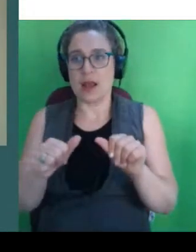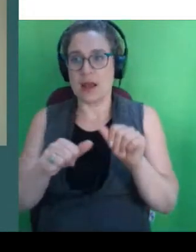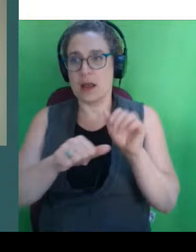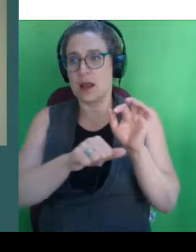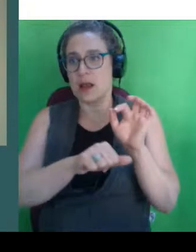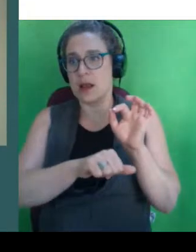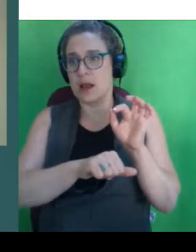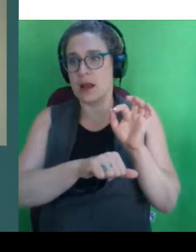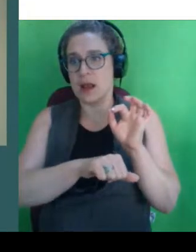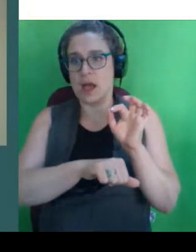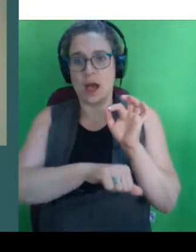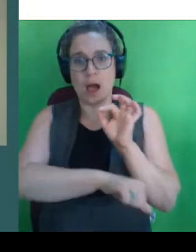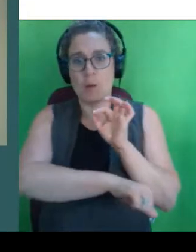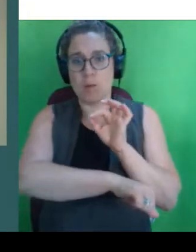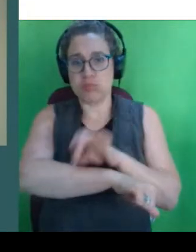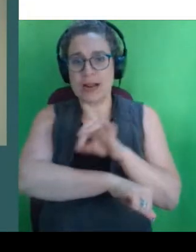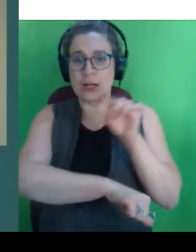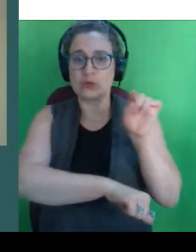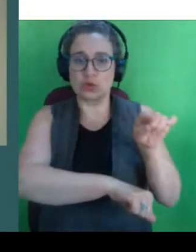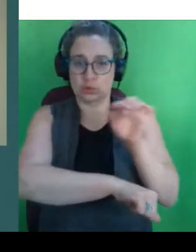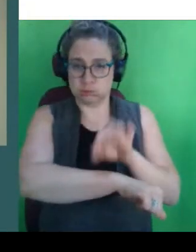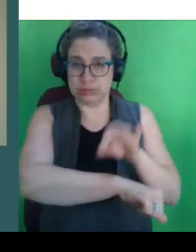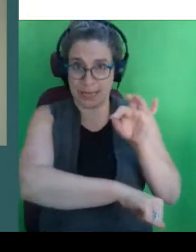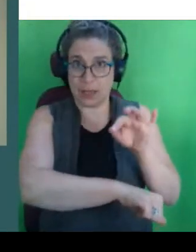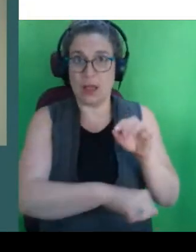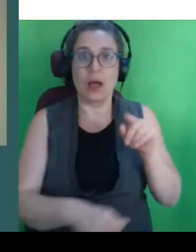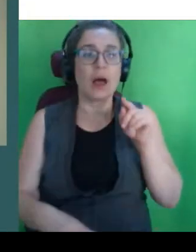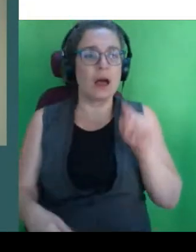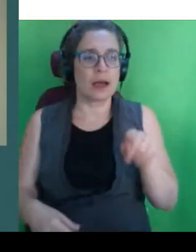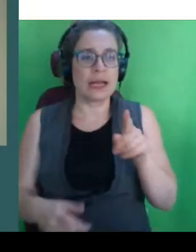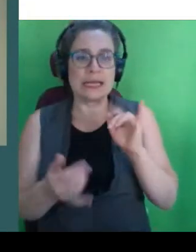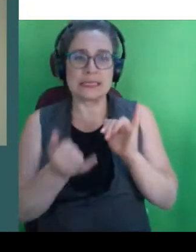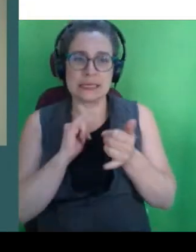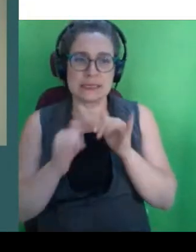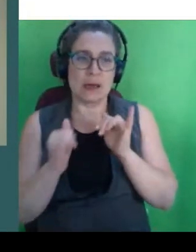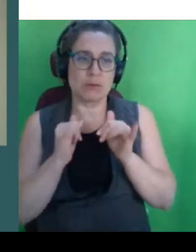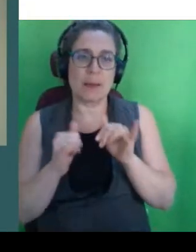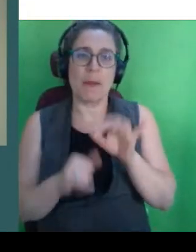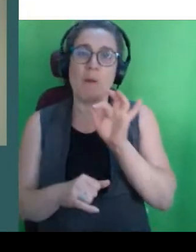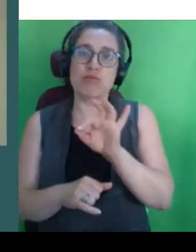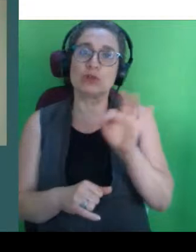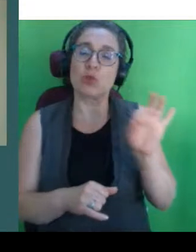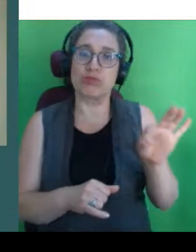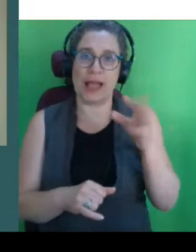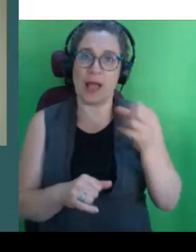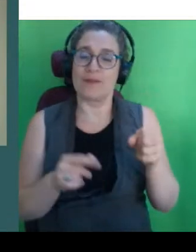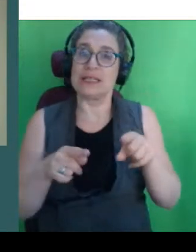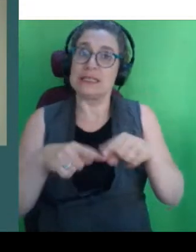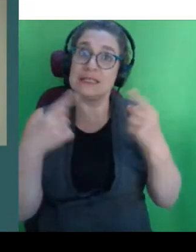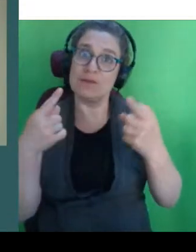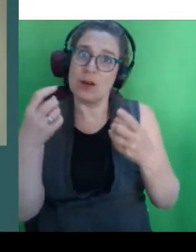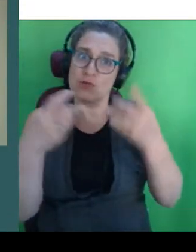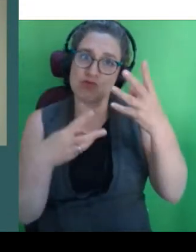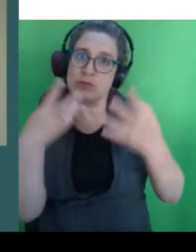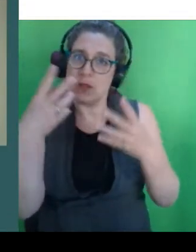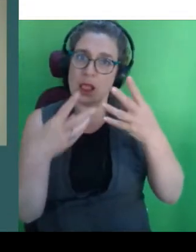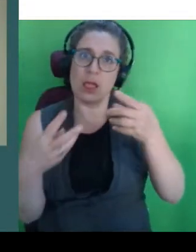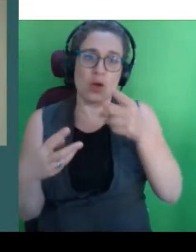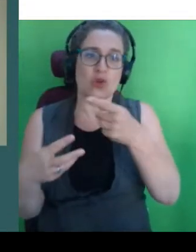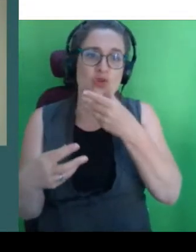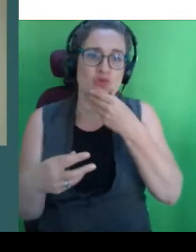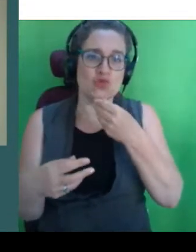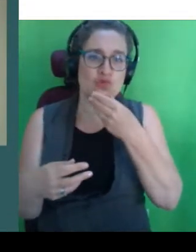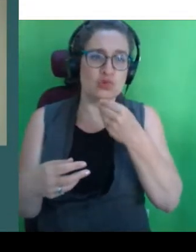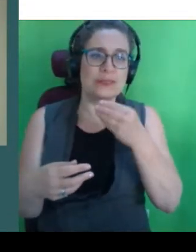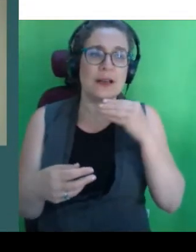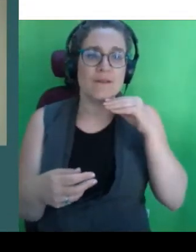There's 2 questions here. One is saying sometimes prick to prick produce a different result when you use the fresh fruit or vegetable